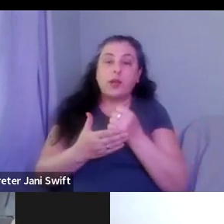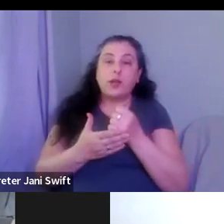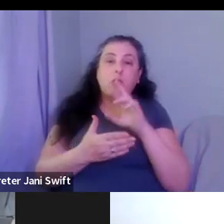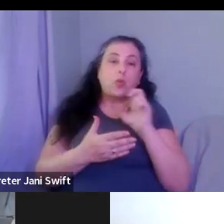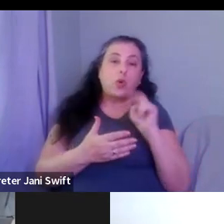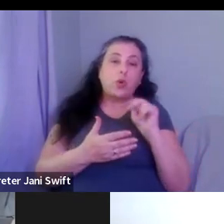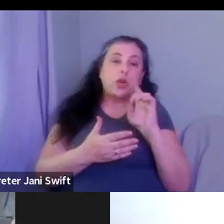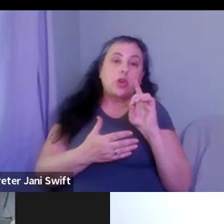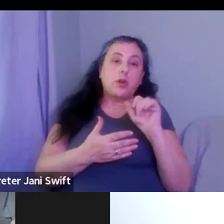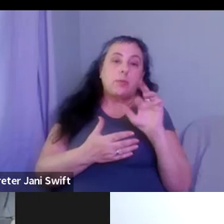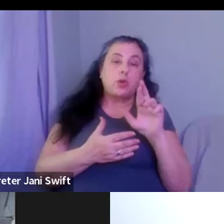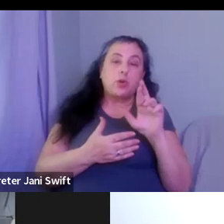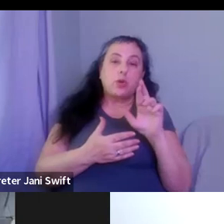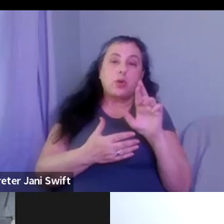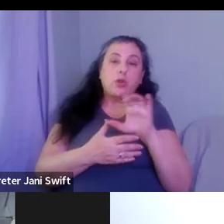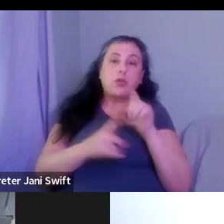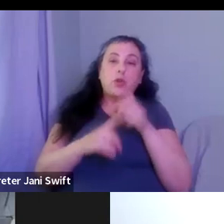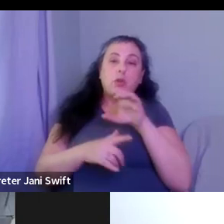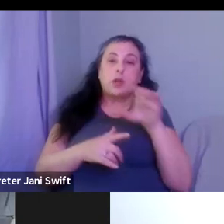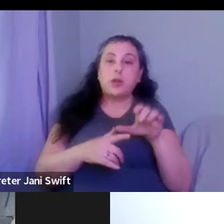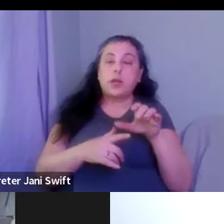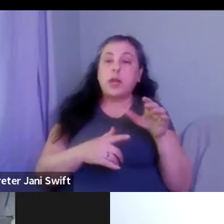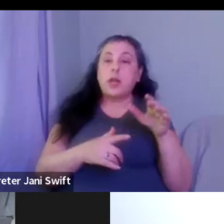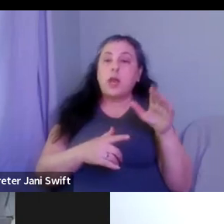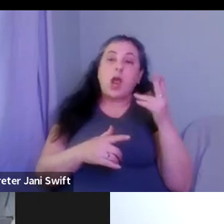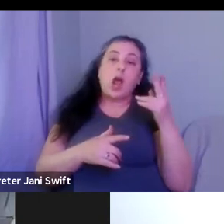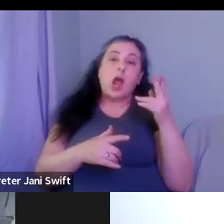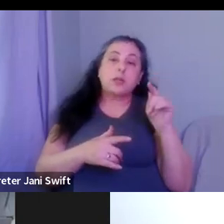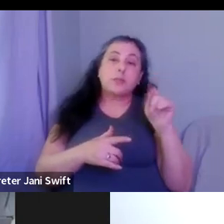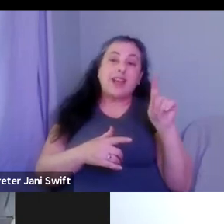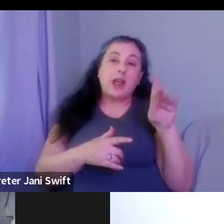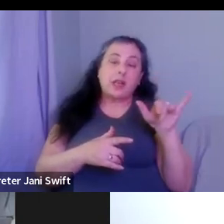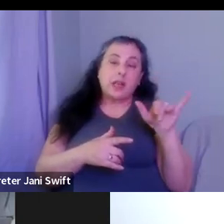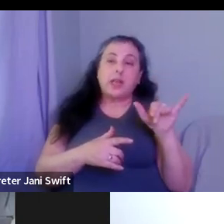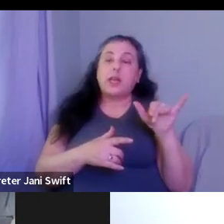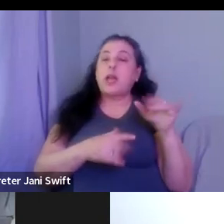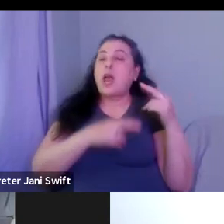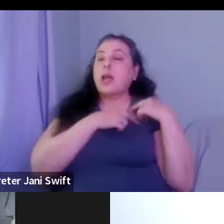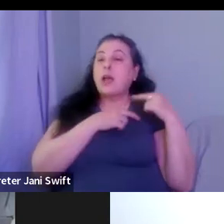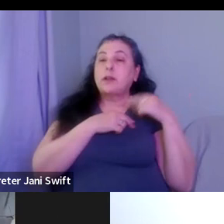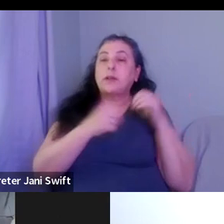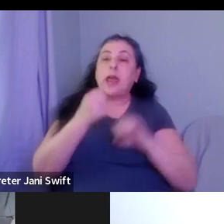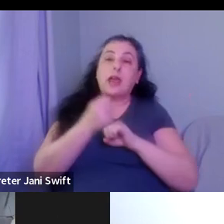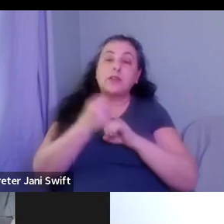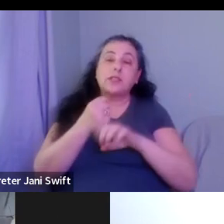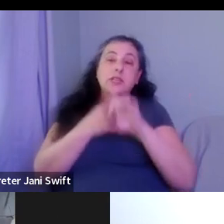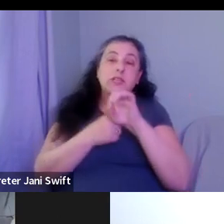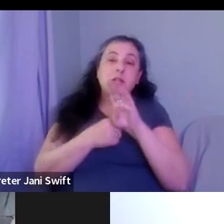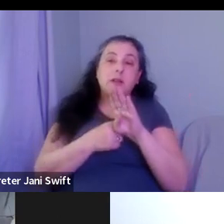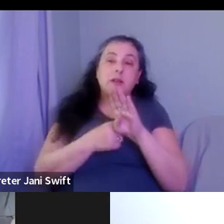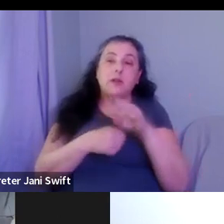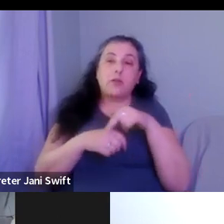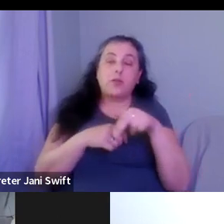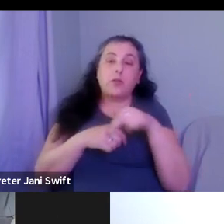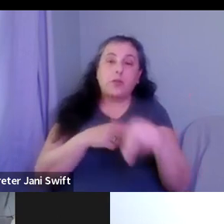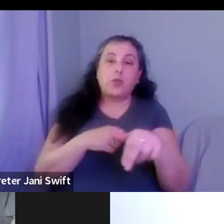Raeghn Draper from Chicago Hospitality Accountability Advocacy Database, or referred from this point